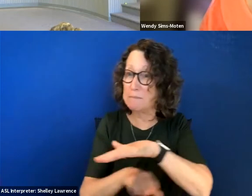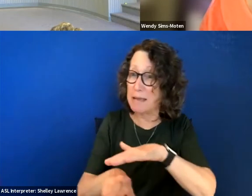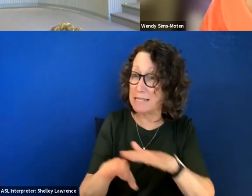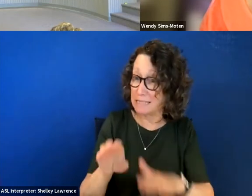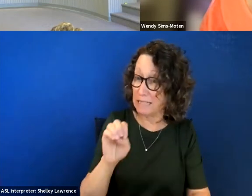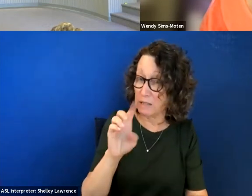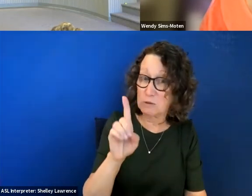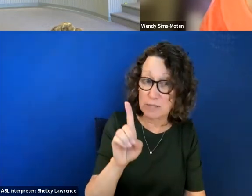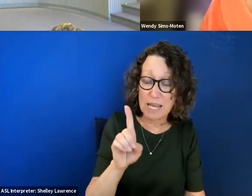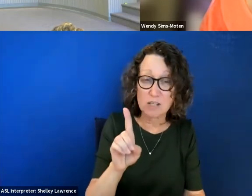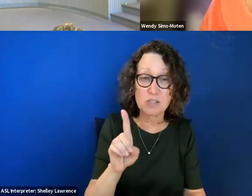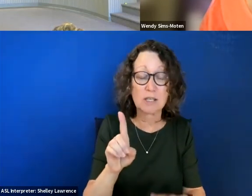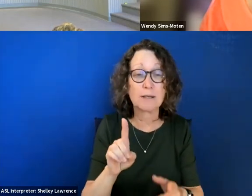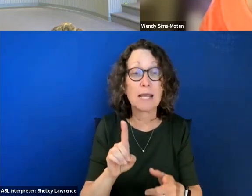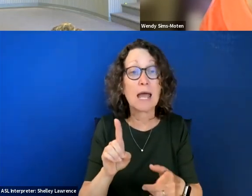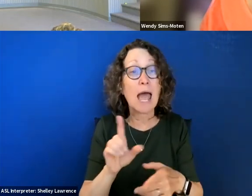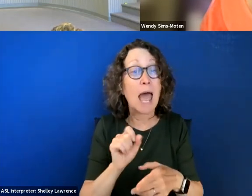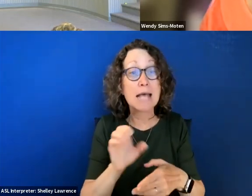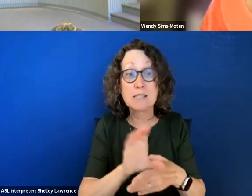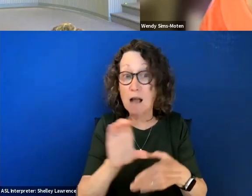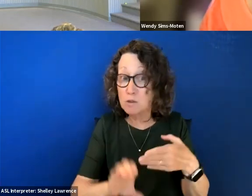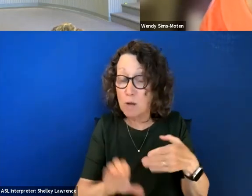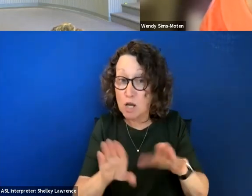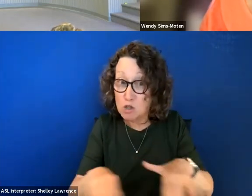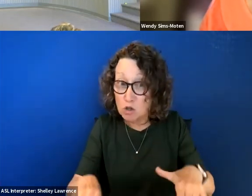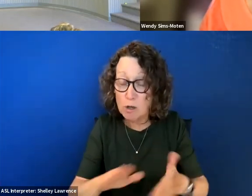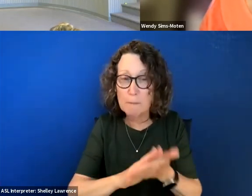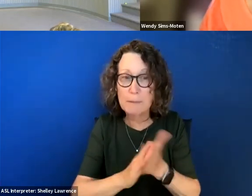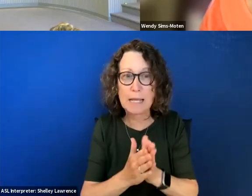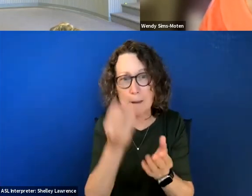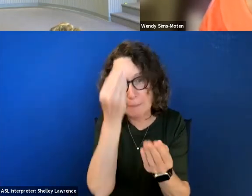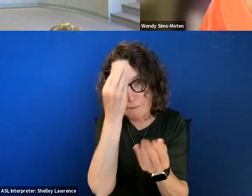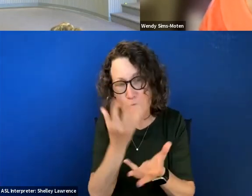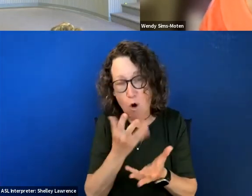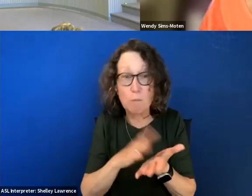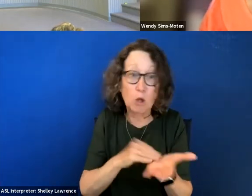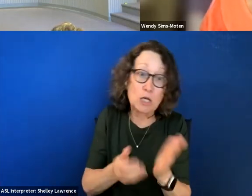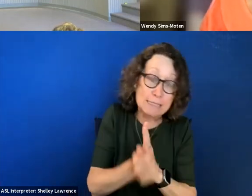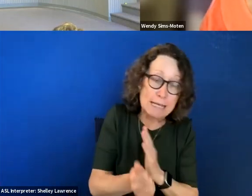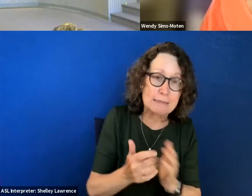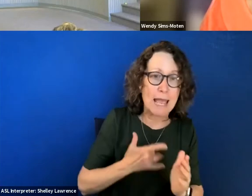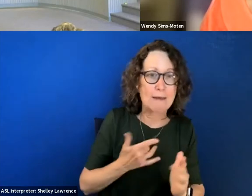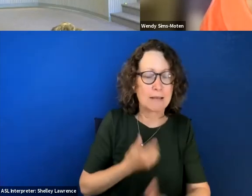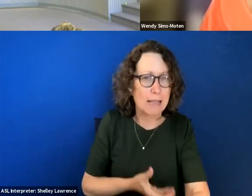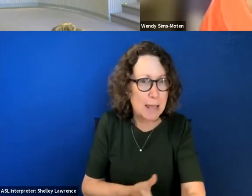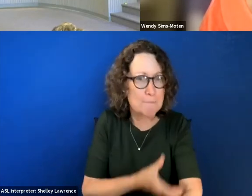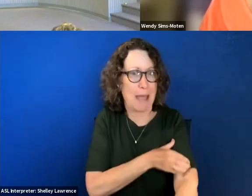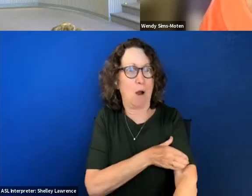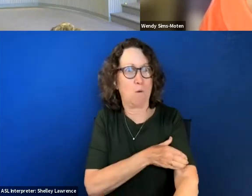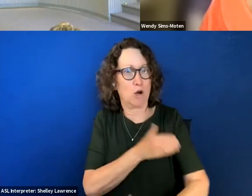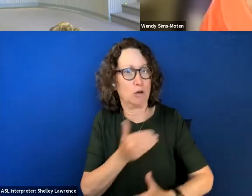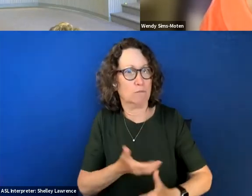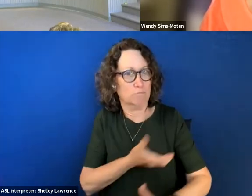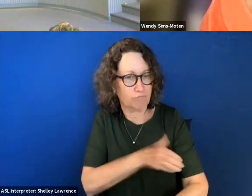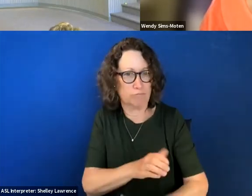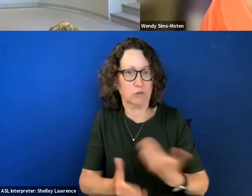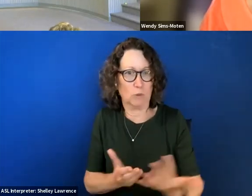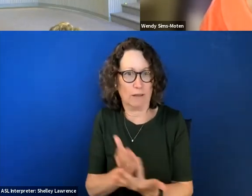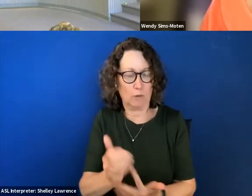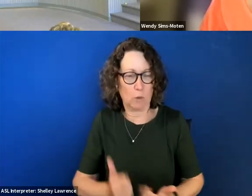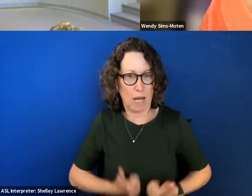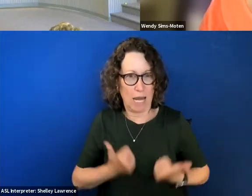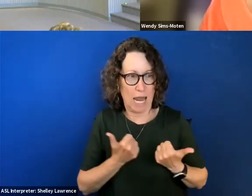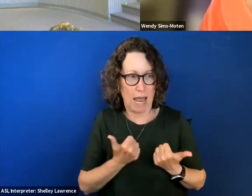education. As a consequence, school children become informed, learn skills, and feel empowered to move through life, to realize their potential,